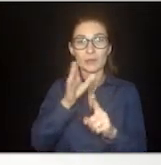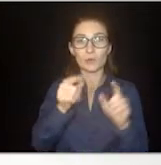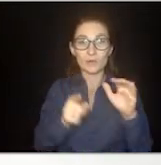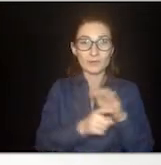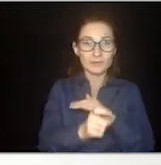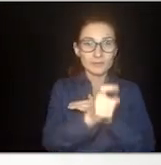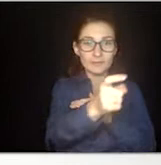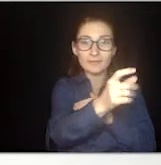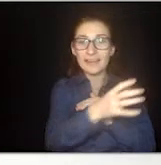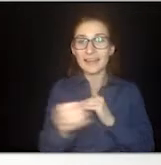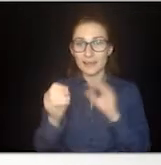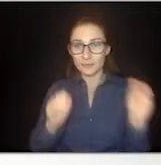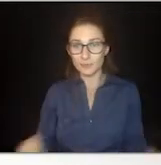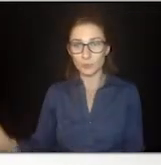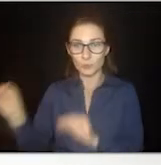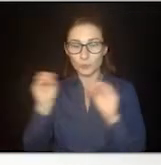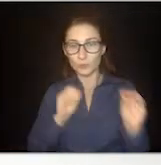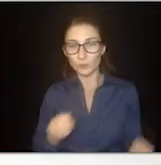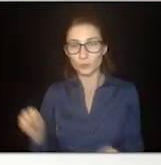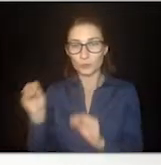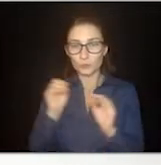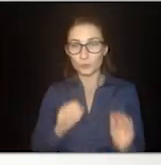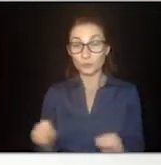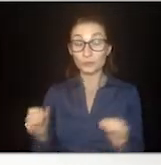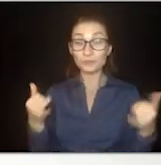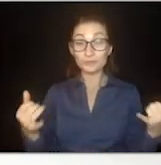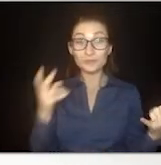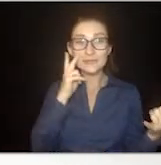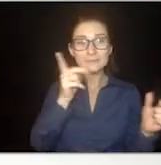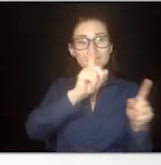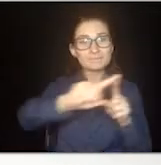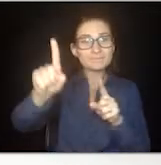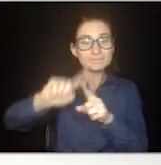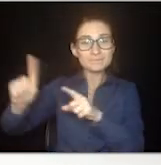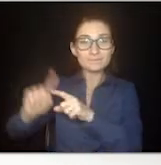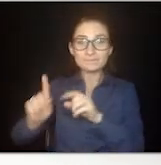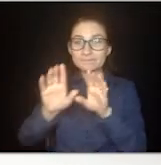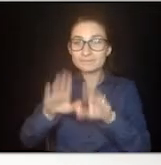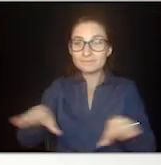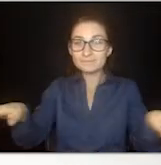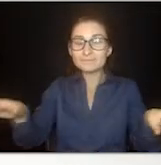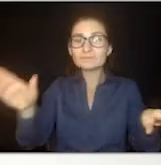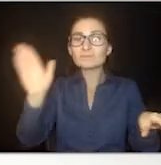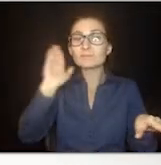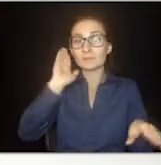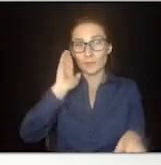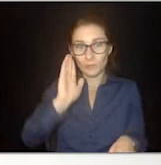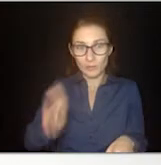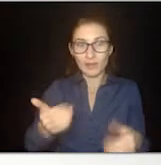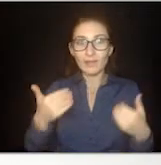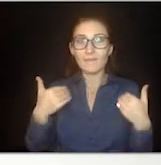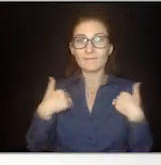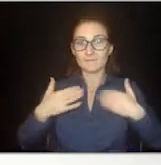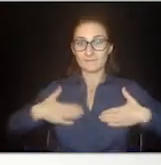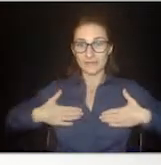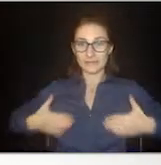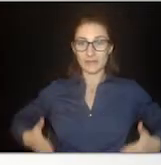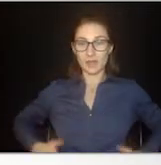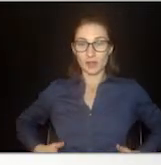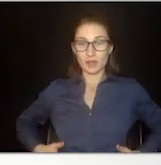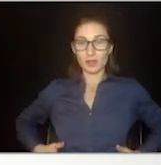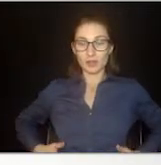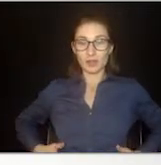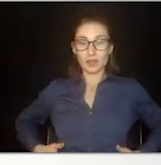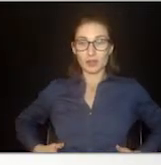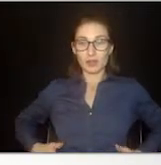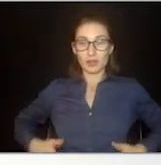explore and how you move. And now, as I see several children in here, also have physical impairments.